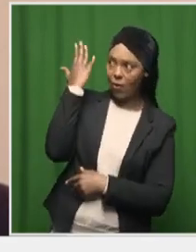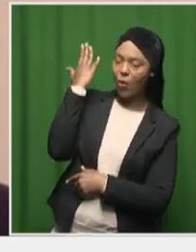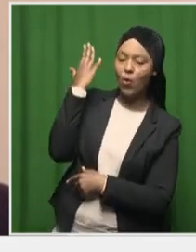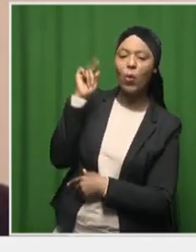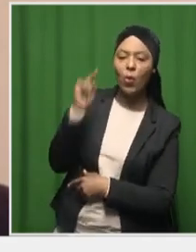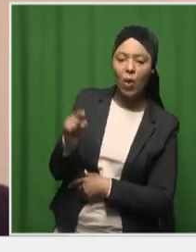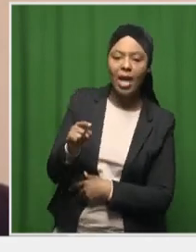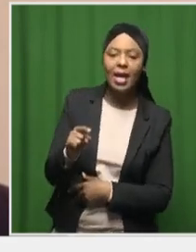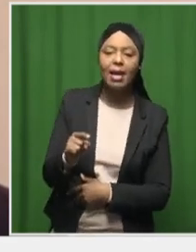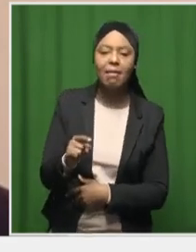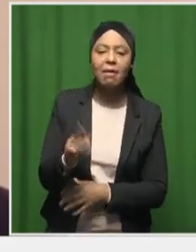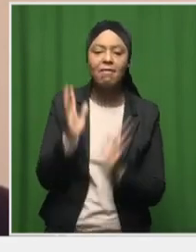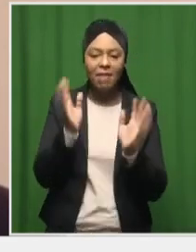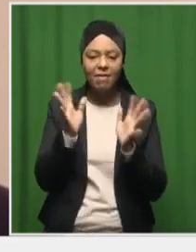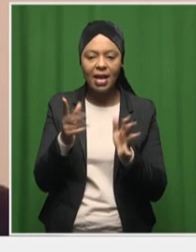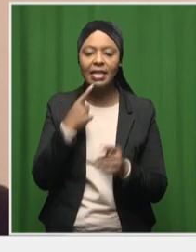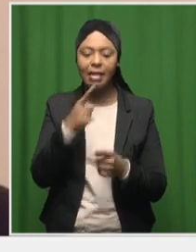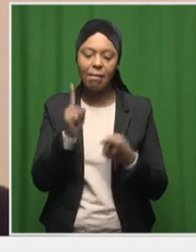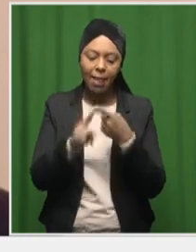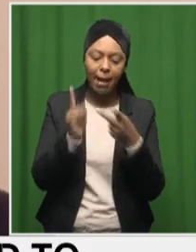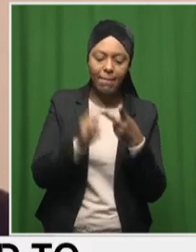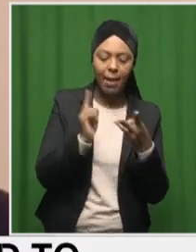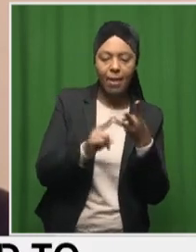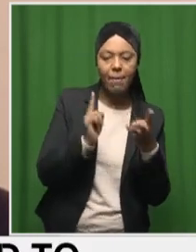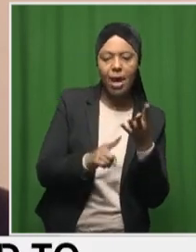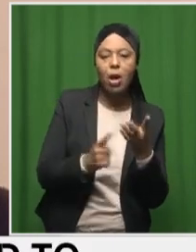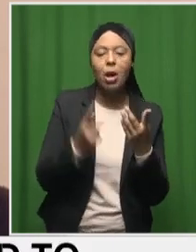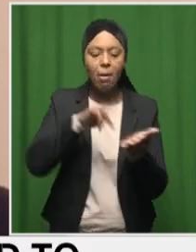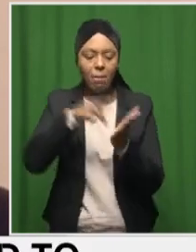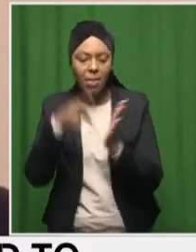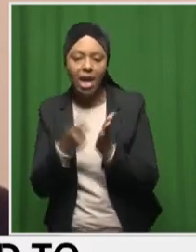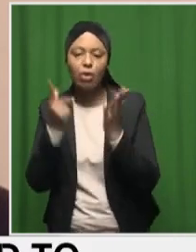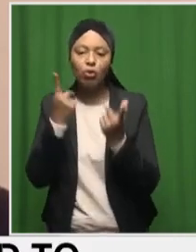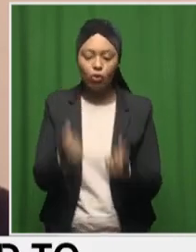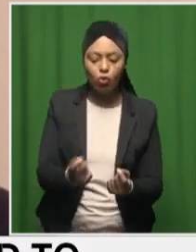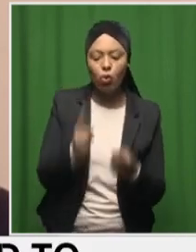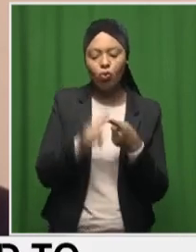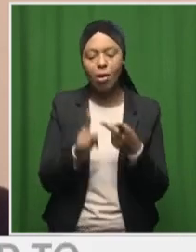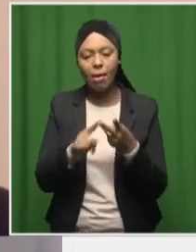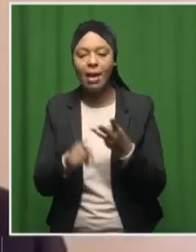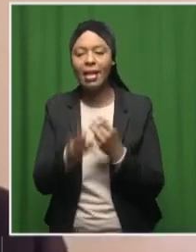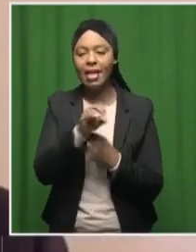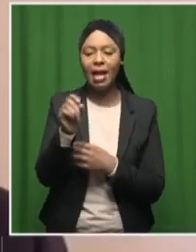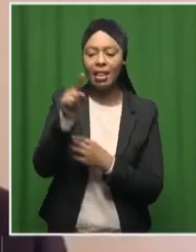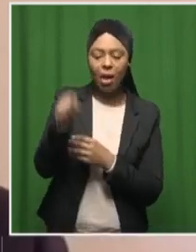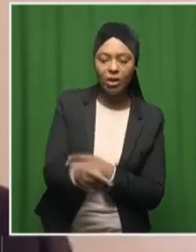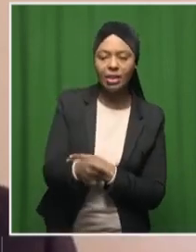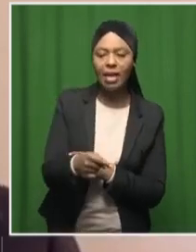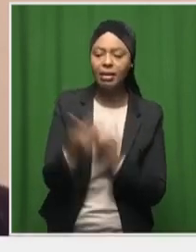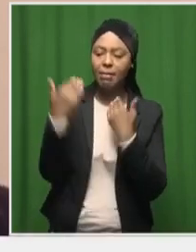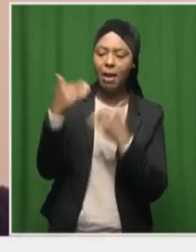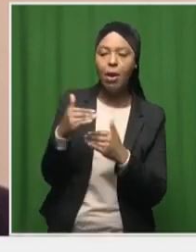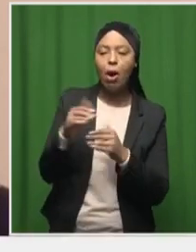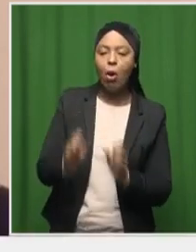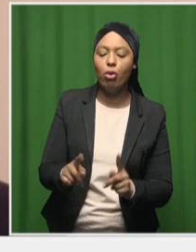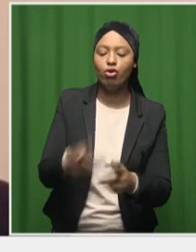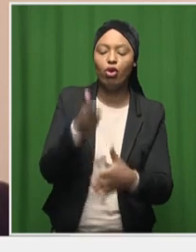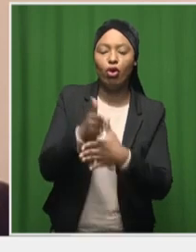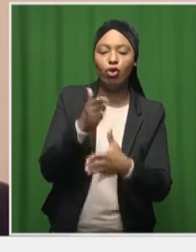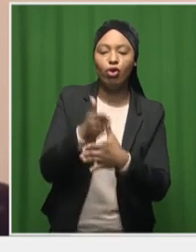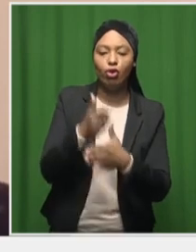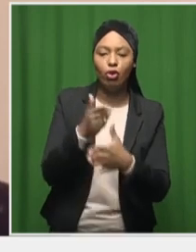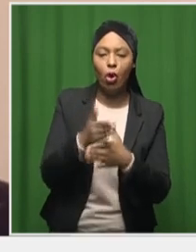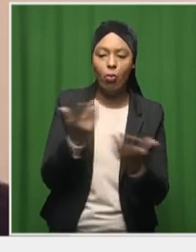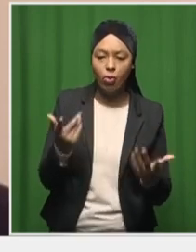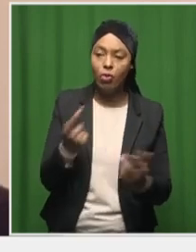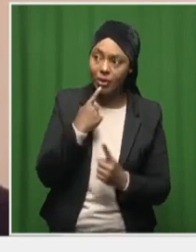we did projections that we could have created over 300,000 minimum, 300,000 jobs, if we'd done